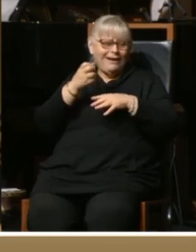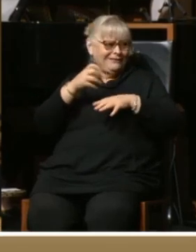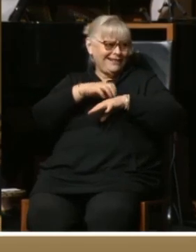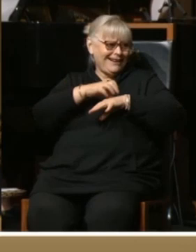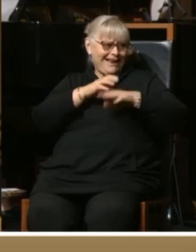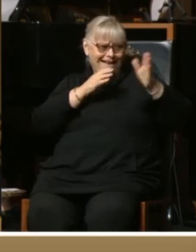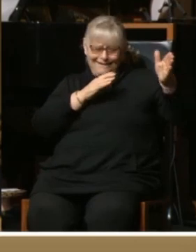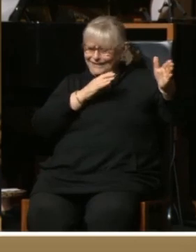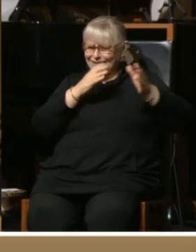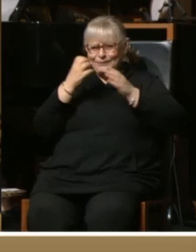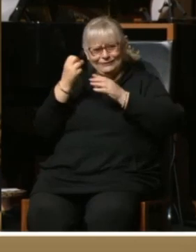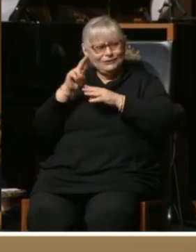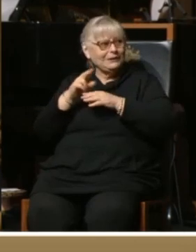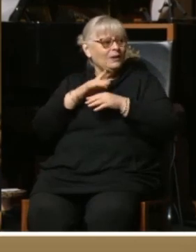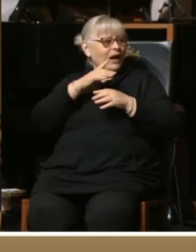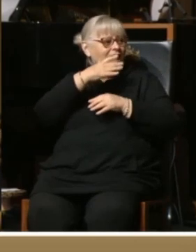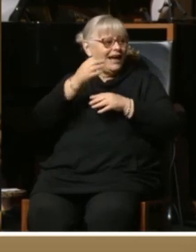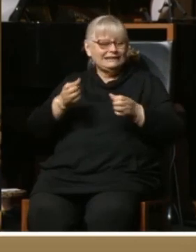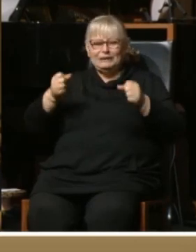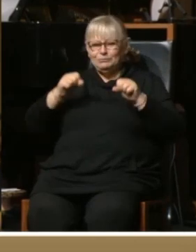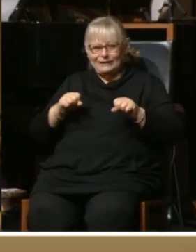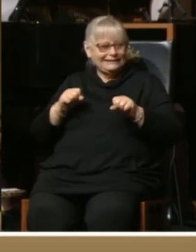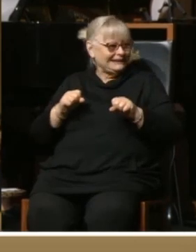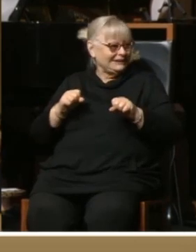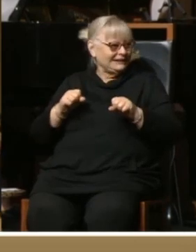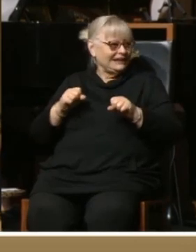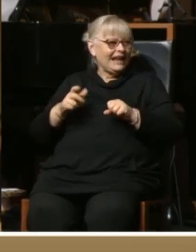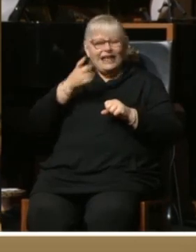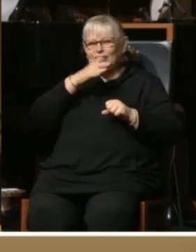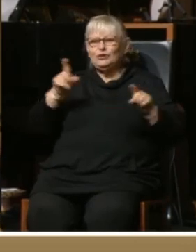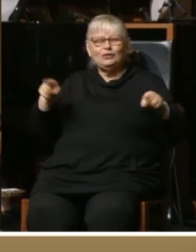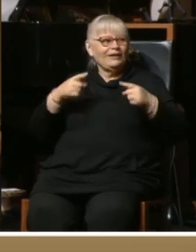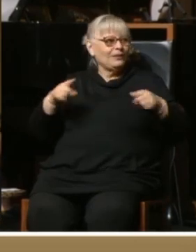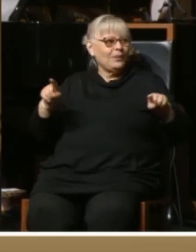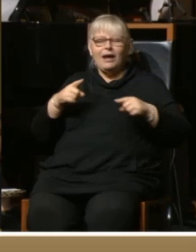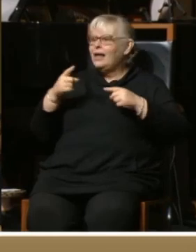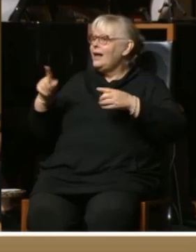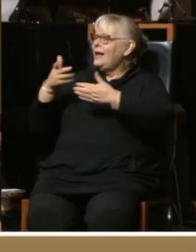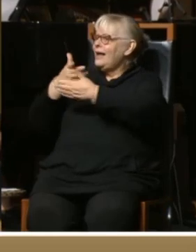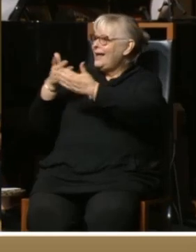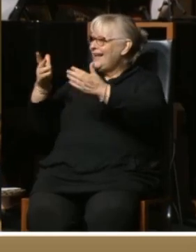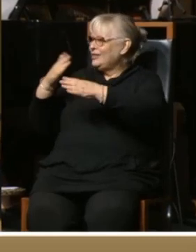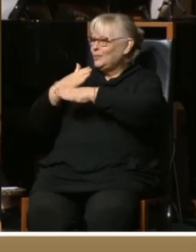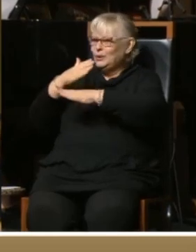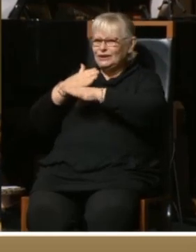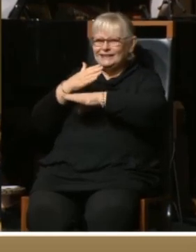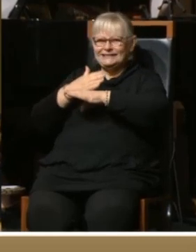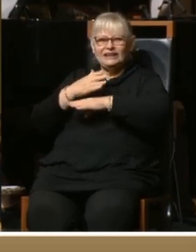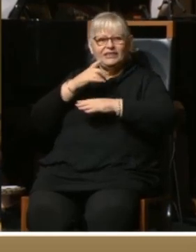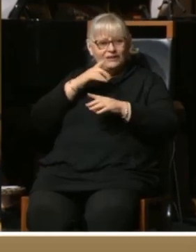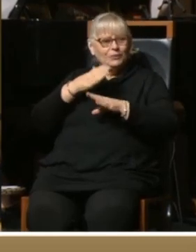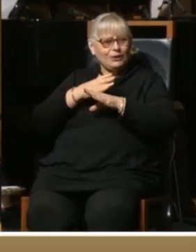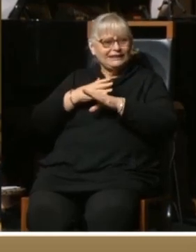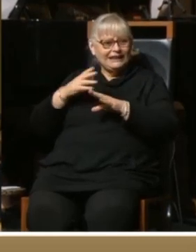a birthday cake? I now invite the President, the children of the choir and our parliamentary workers who have worked